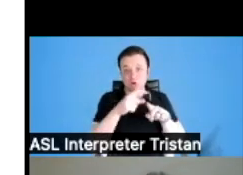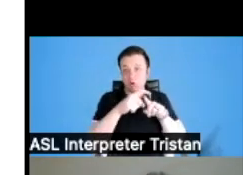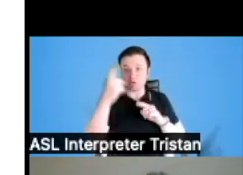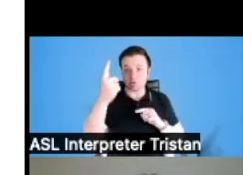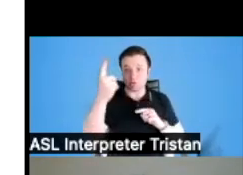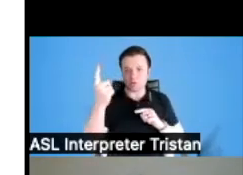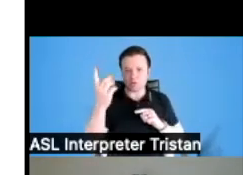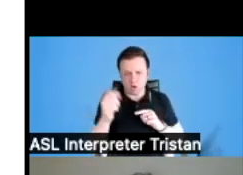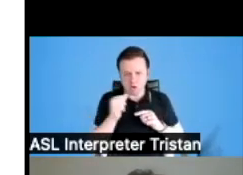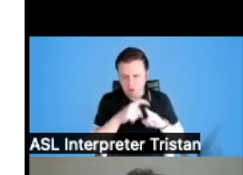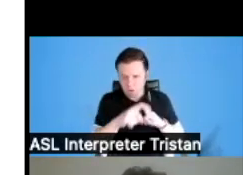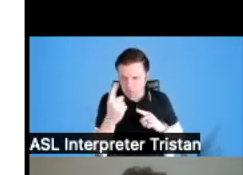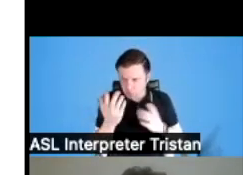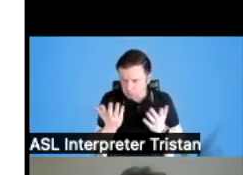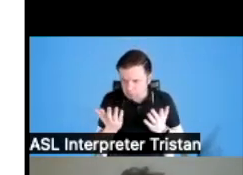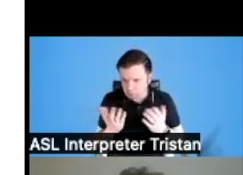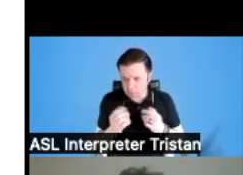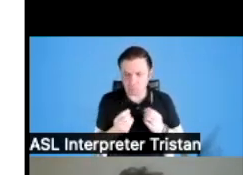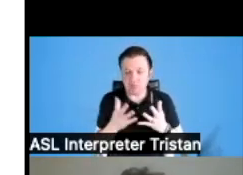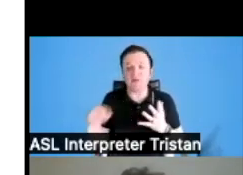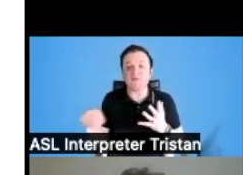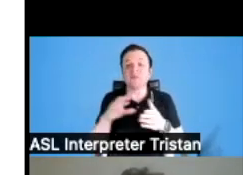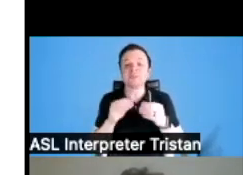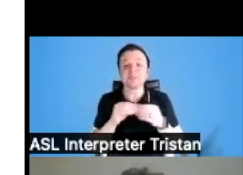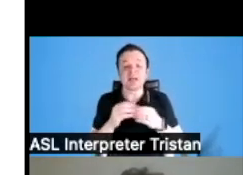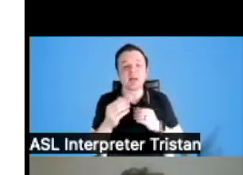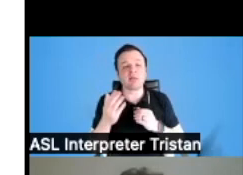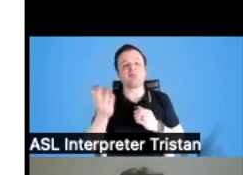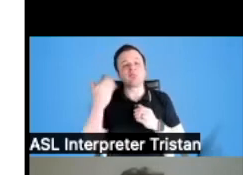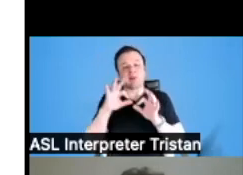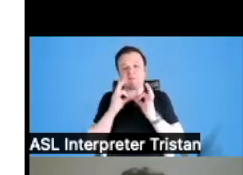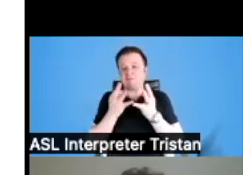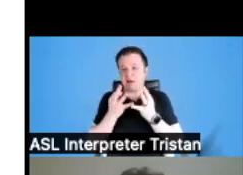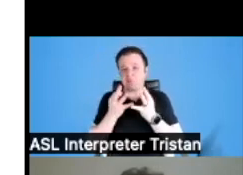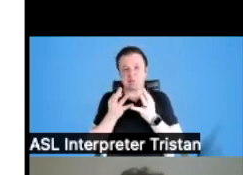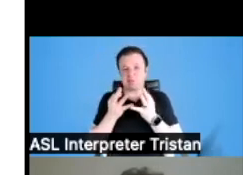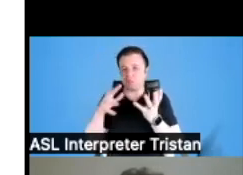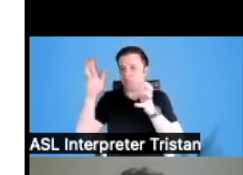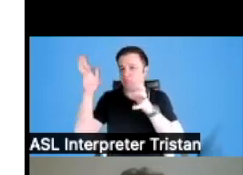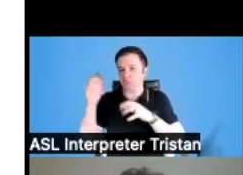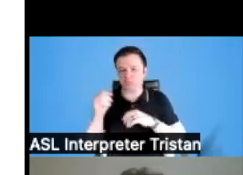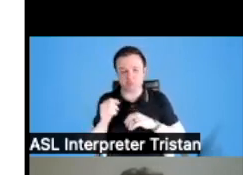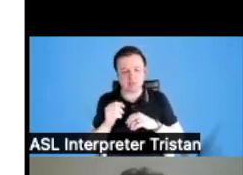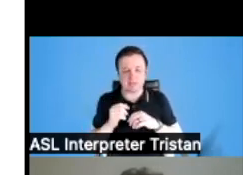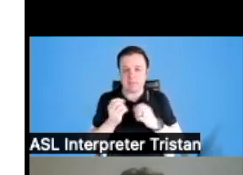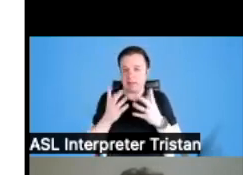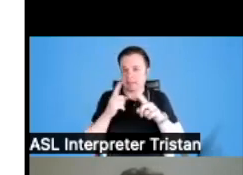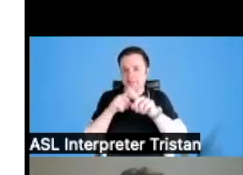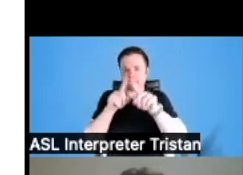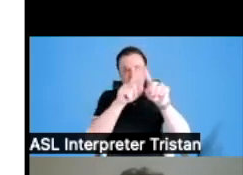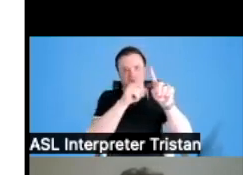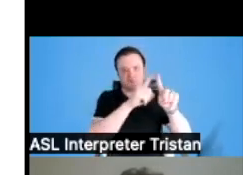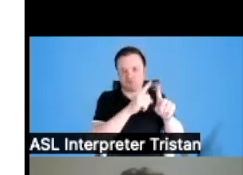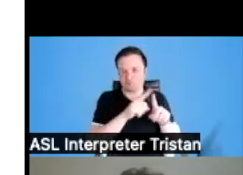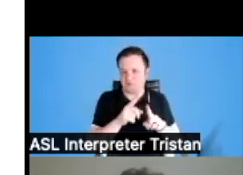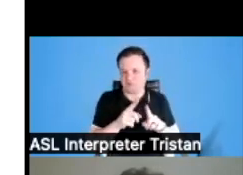not? Many talked about different kinds of family rupture, and they talked about this in a variety of ways. And this is like the